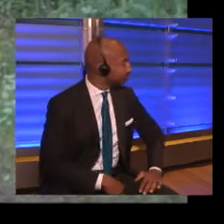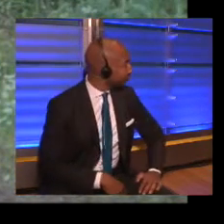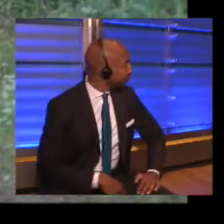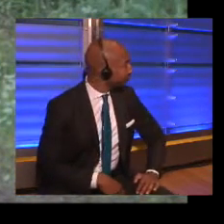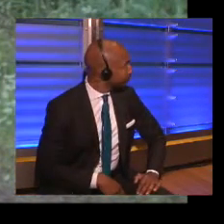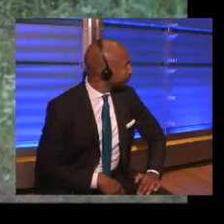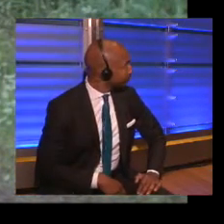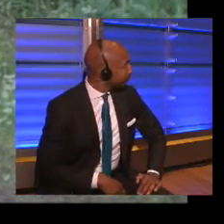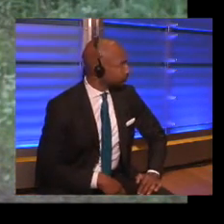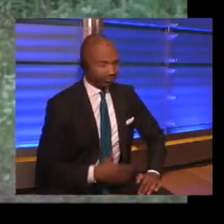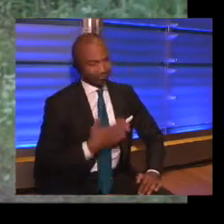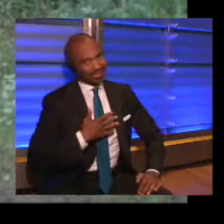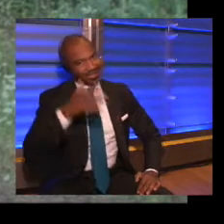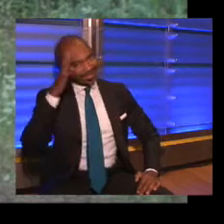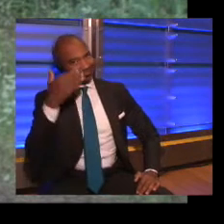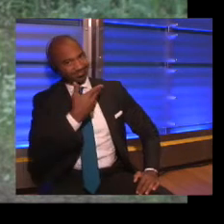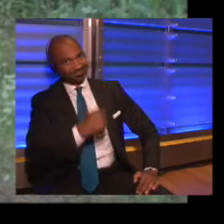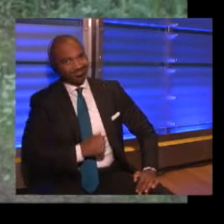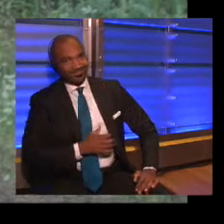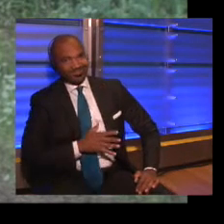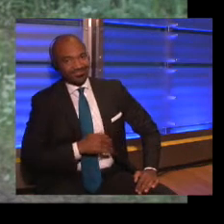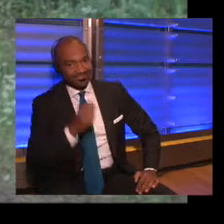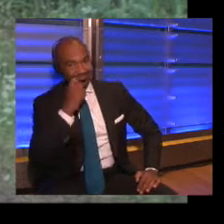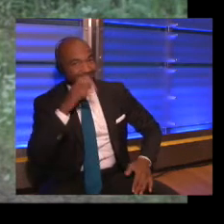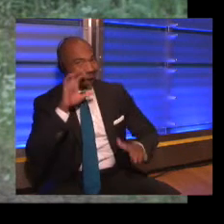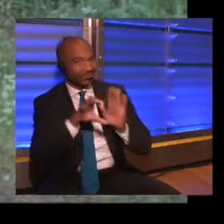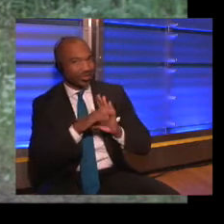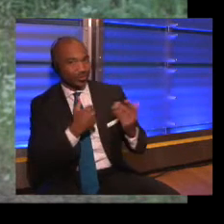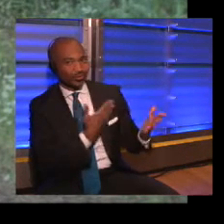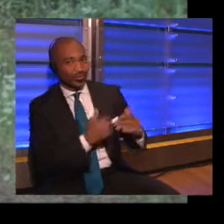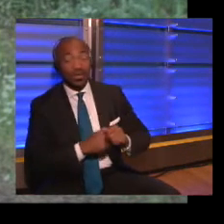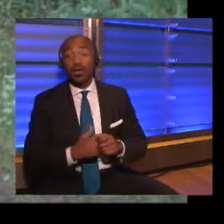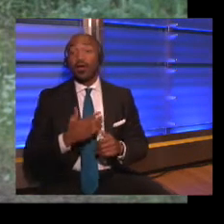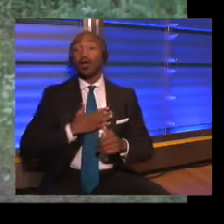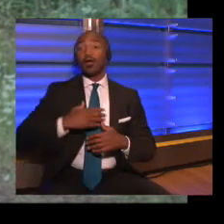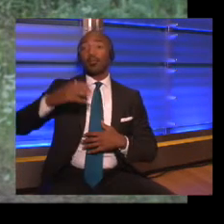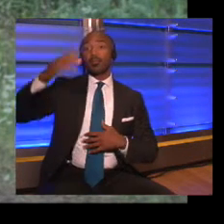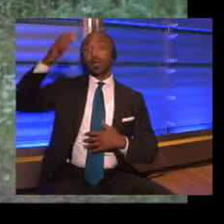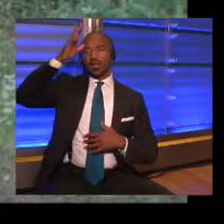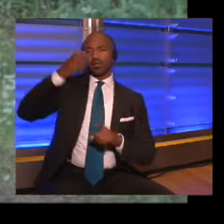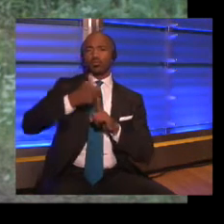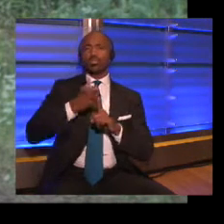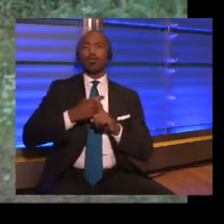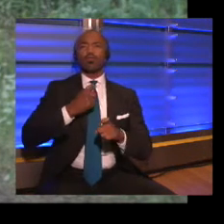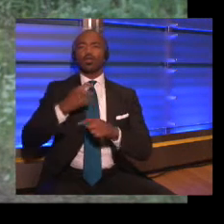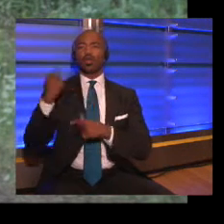Right? He's up there. So my dad comes from what is known as the silent generation.